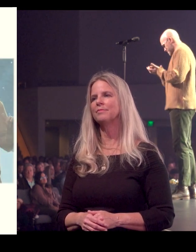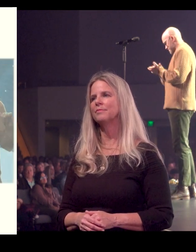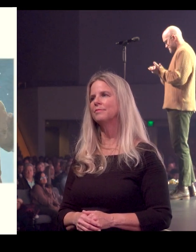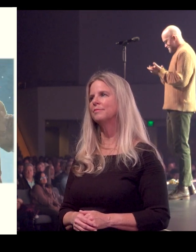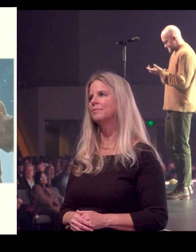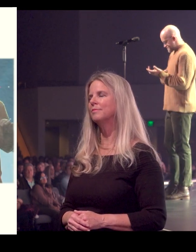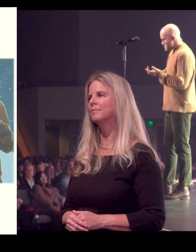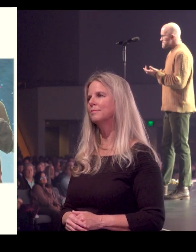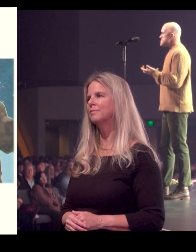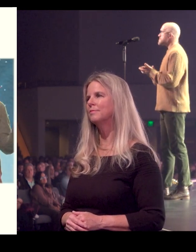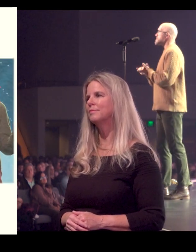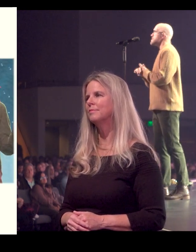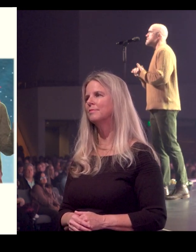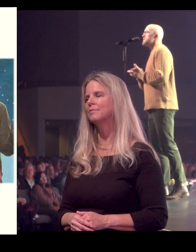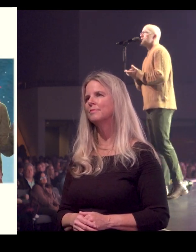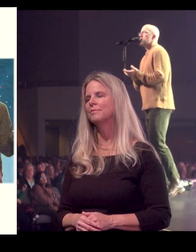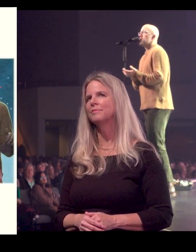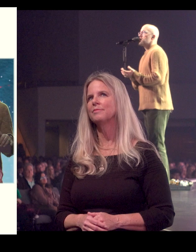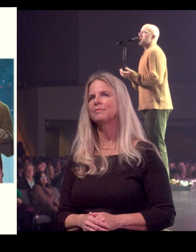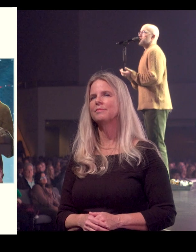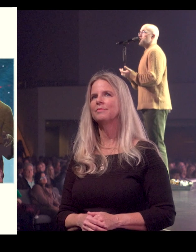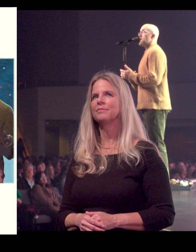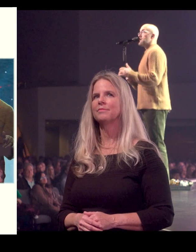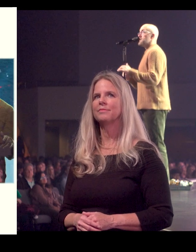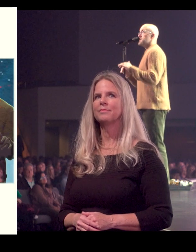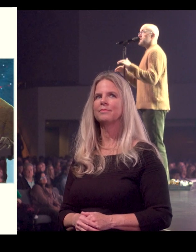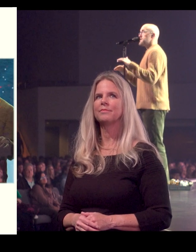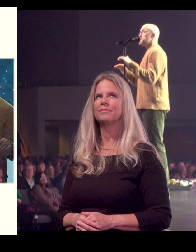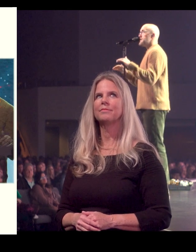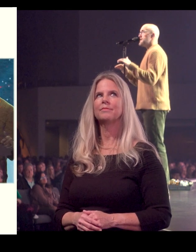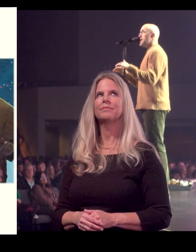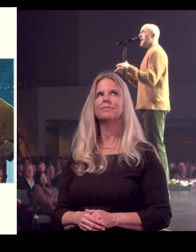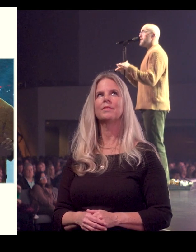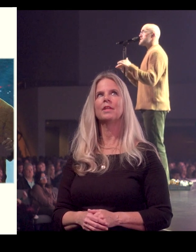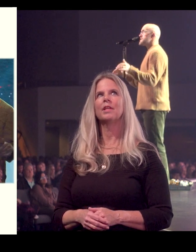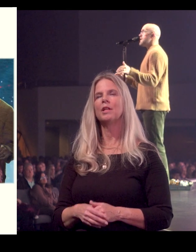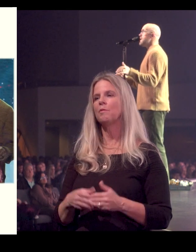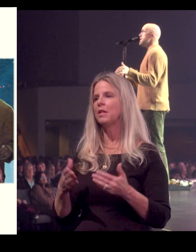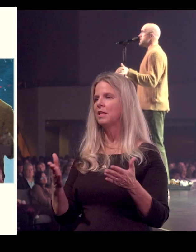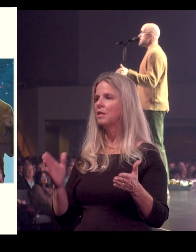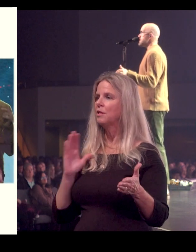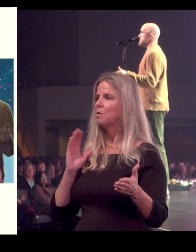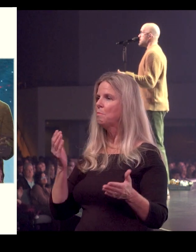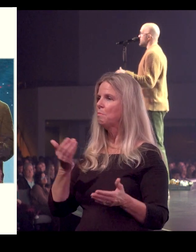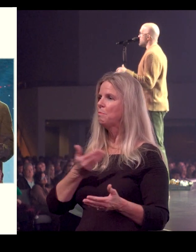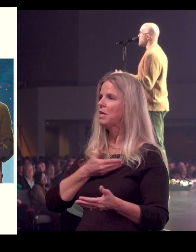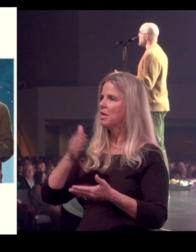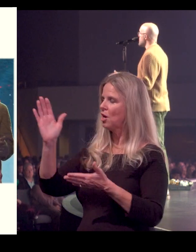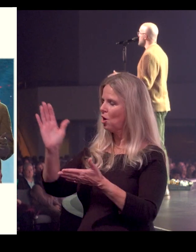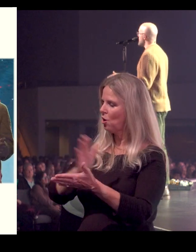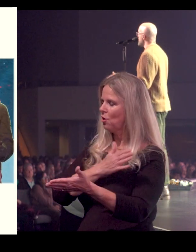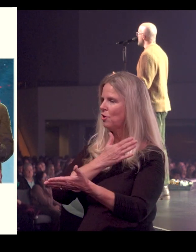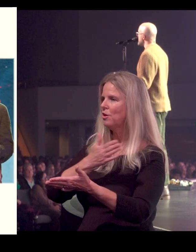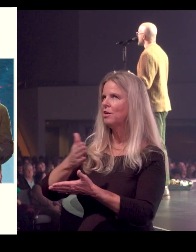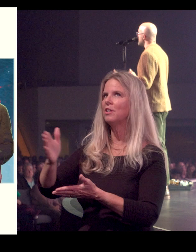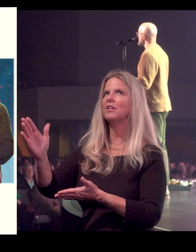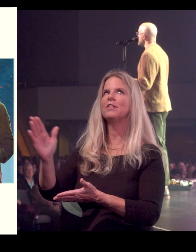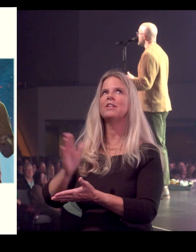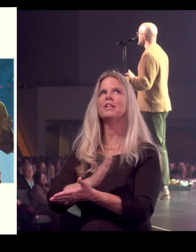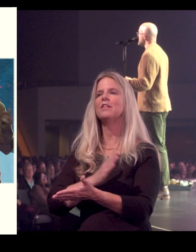may this be our song for more than a season. Rekindle the